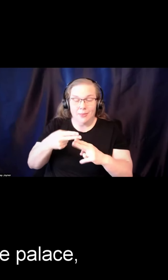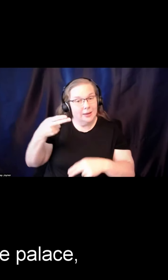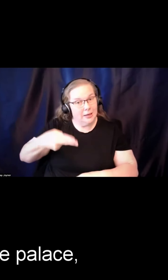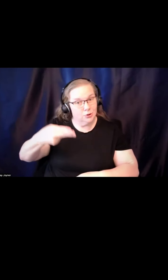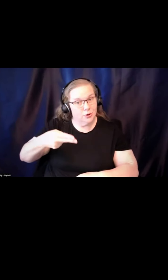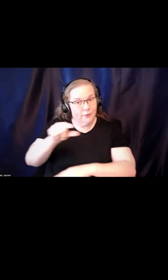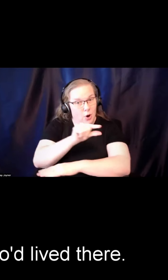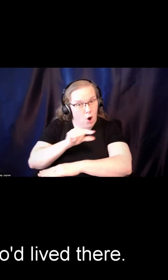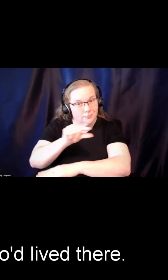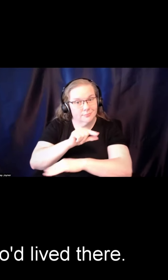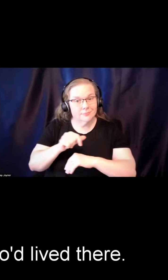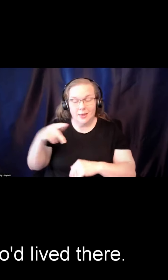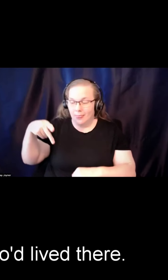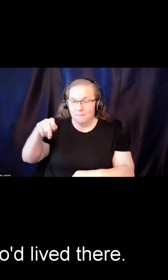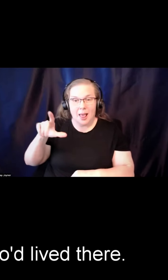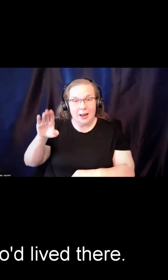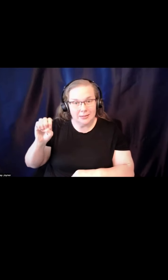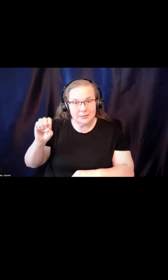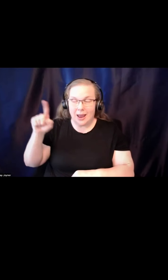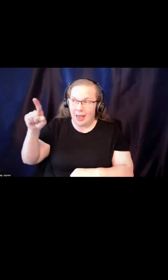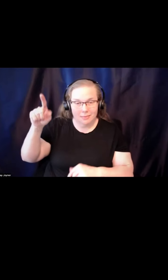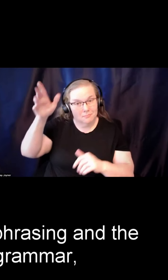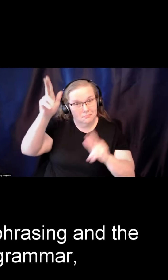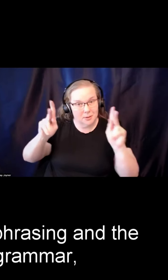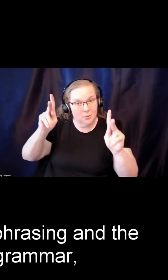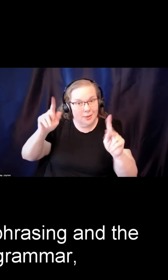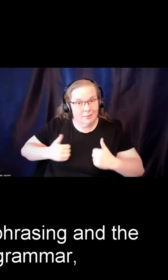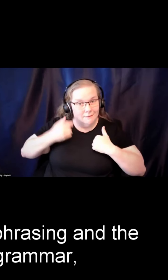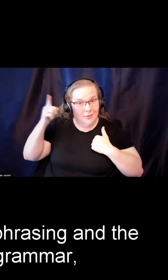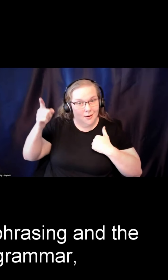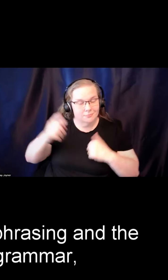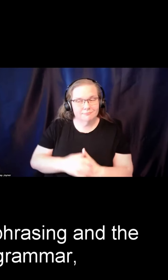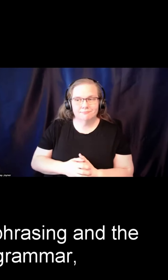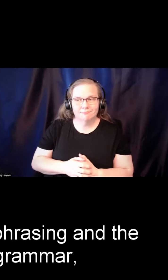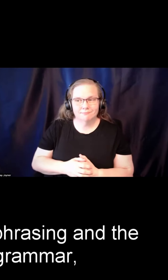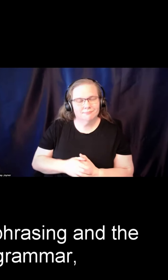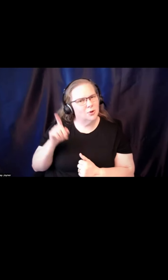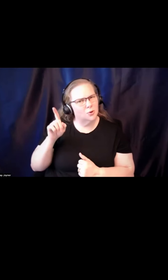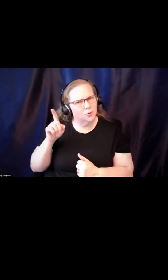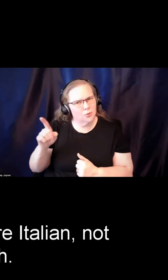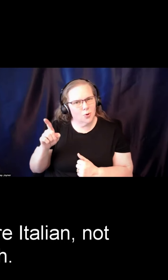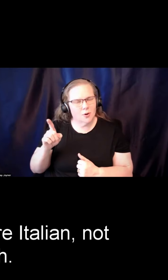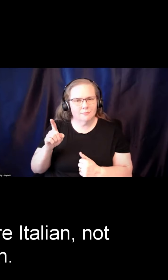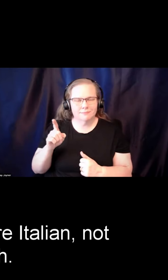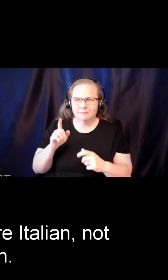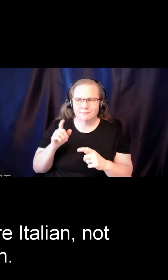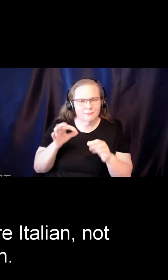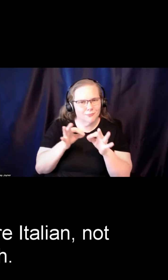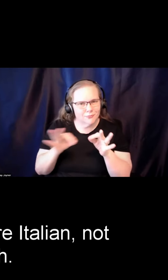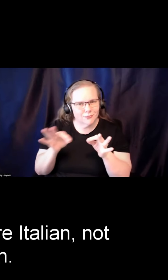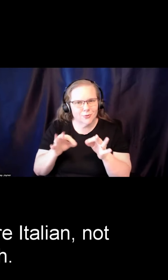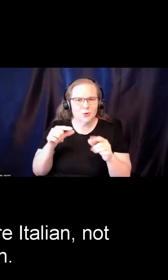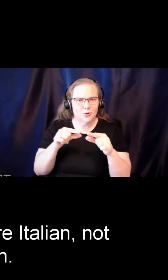the palace, and the Medicis who'd lived there. From the lilt of your phrasing and the flaws in your grammar, I realized you